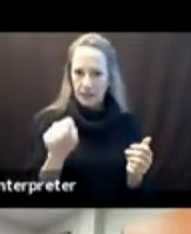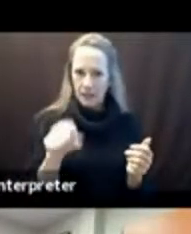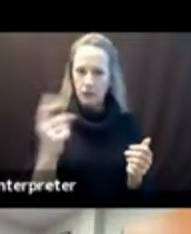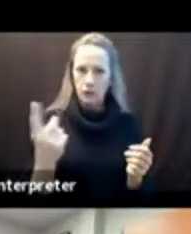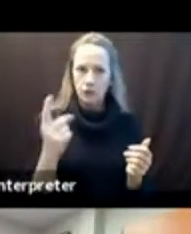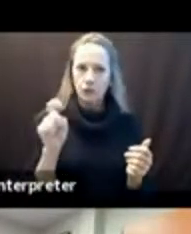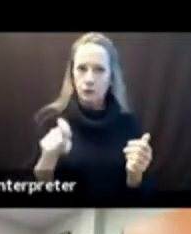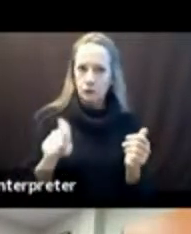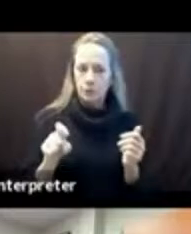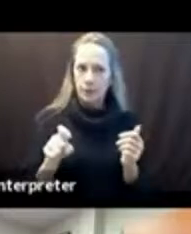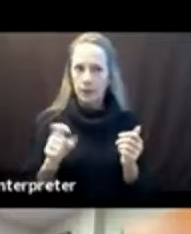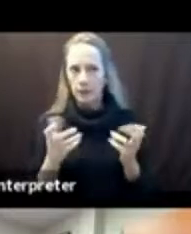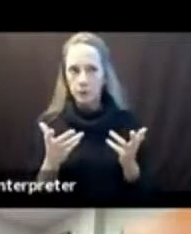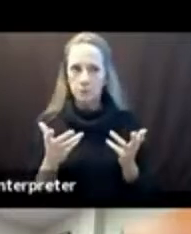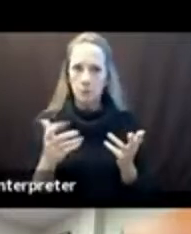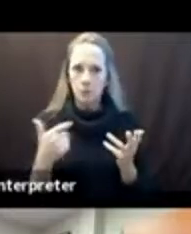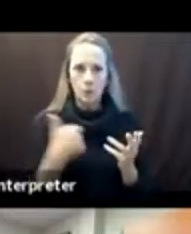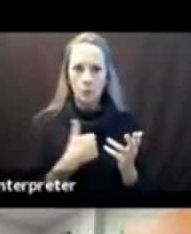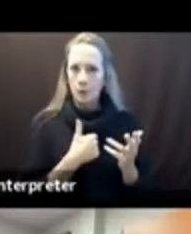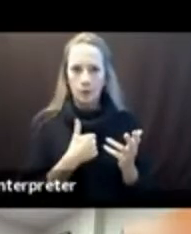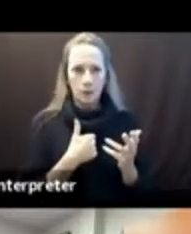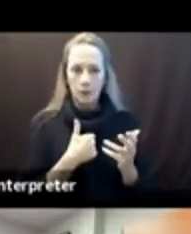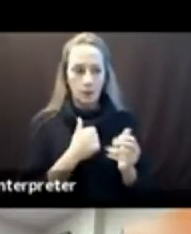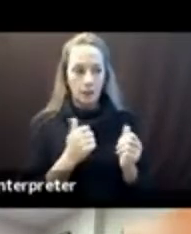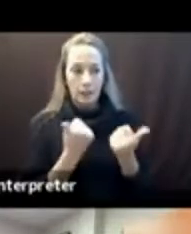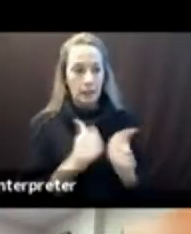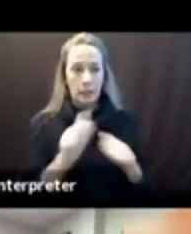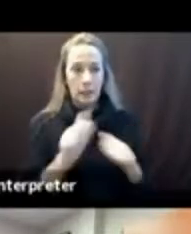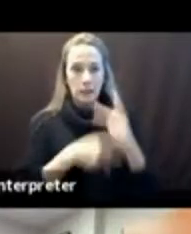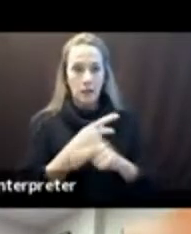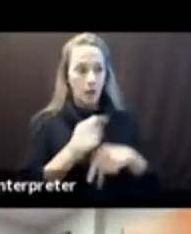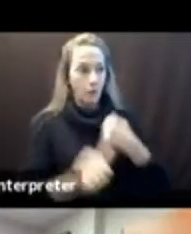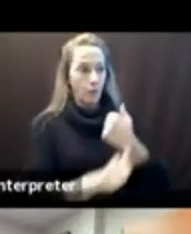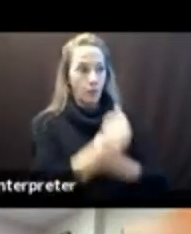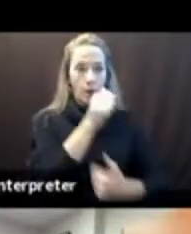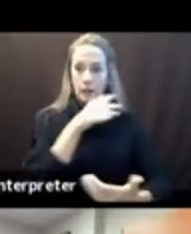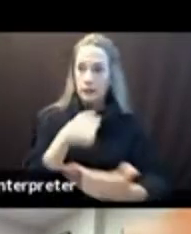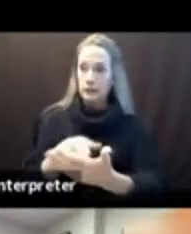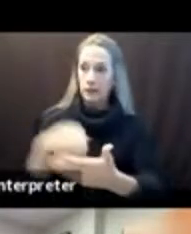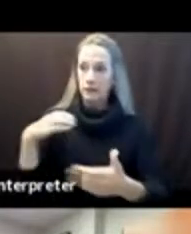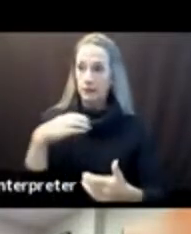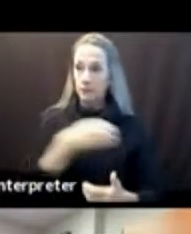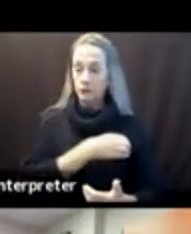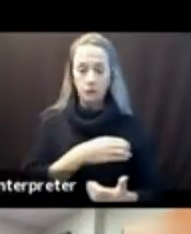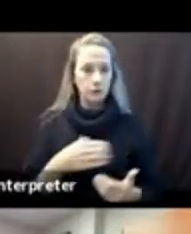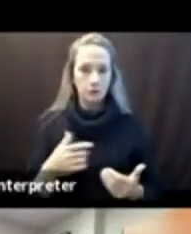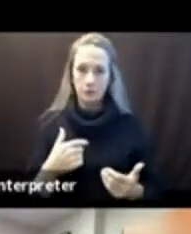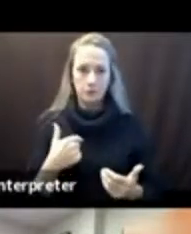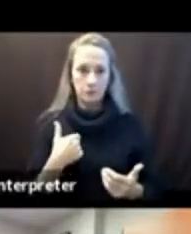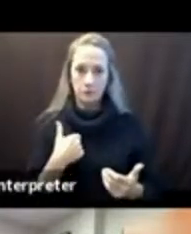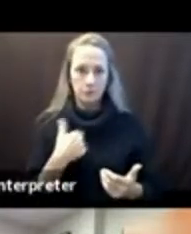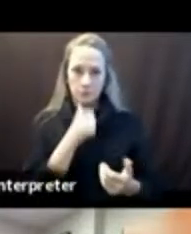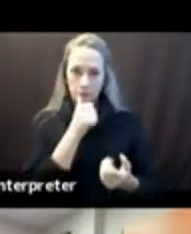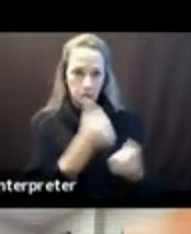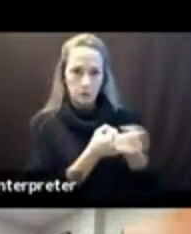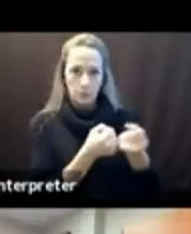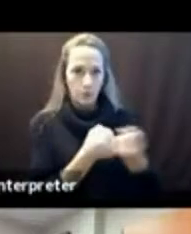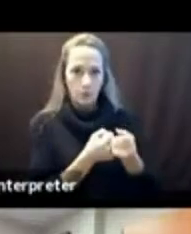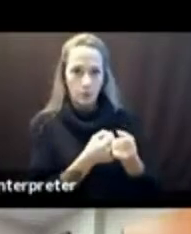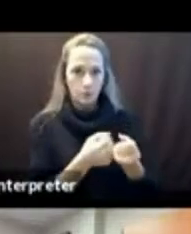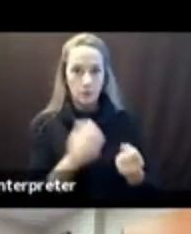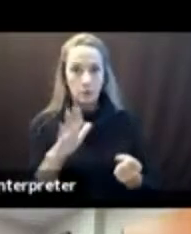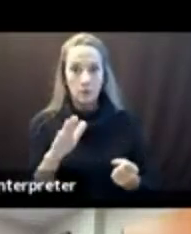be just understood. We condemn all threats against the Knox County Commission. It didn't really make the news, but we've had